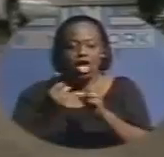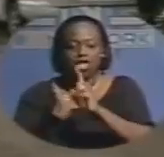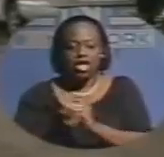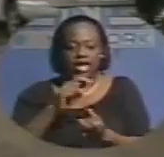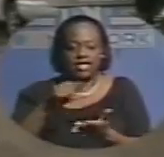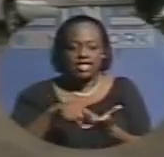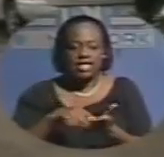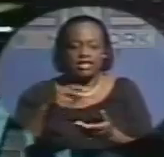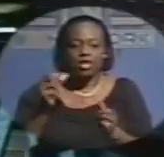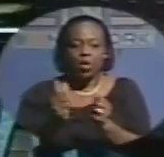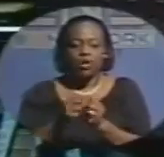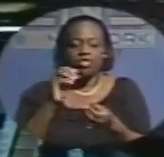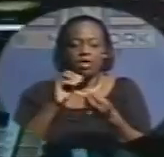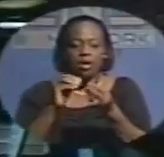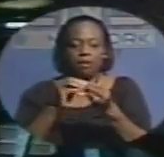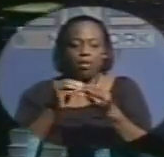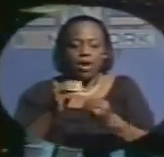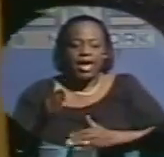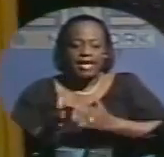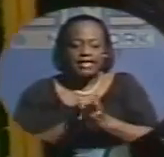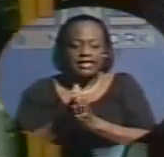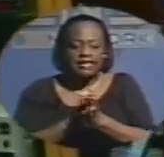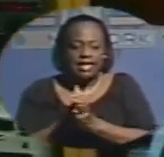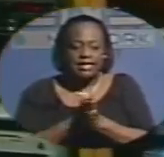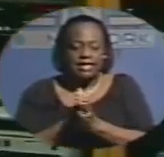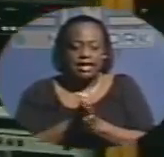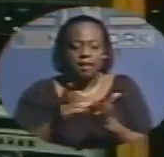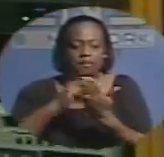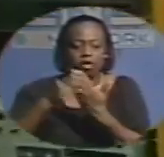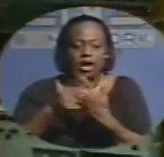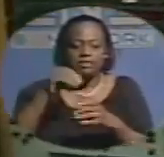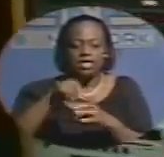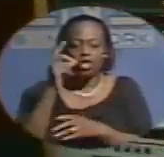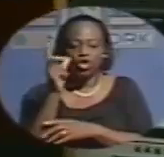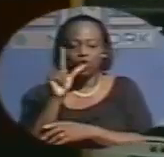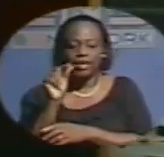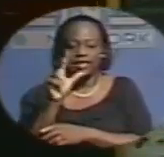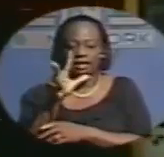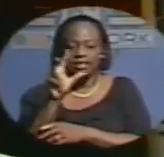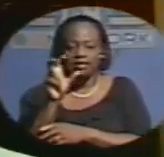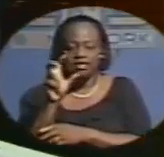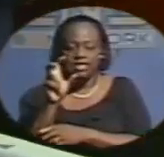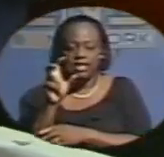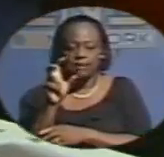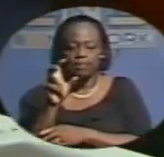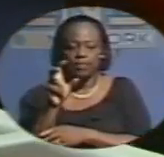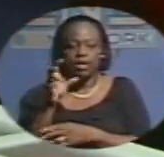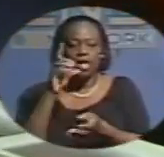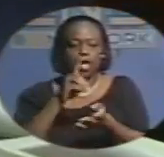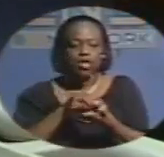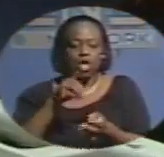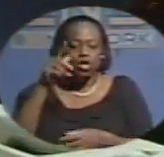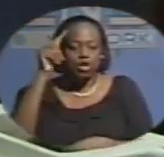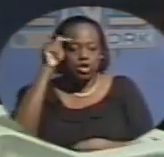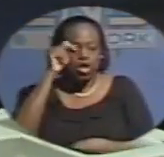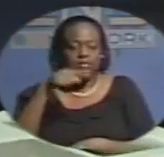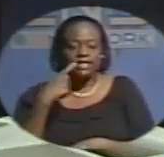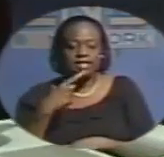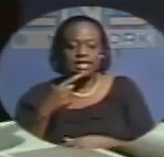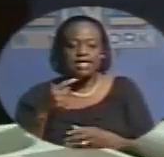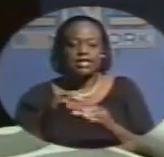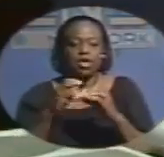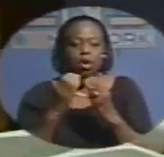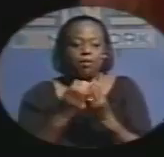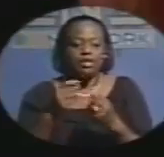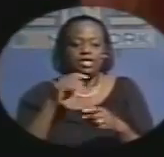more exciting, innovative programs in early 2013. According to Dr. Thompson, the corporation is also working